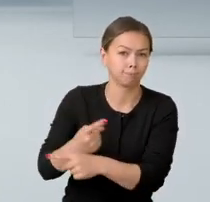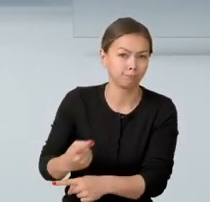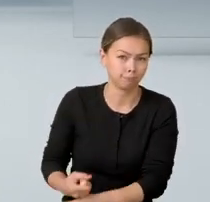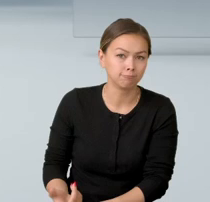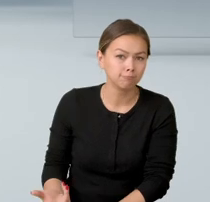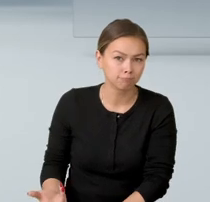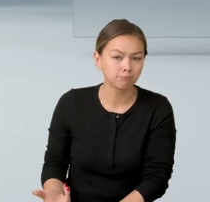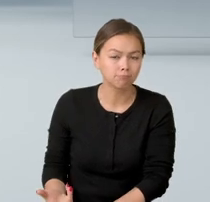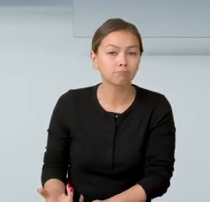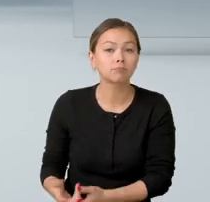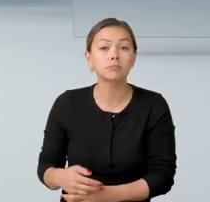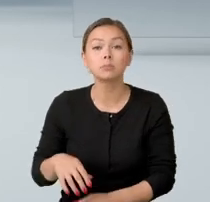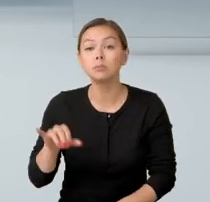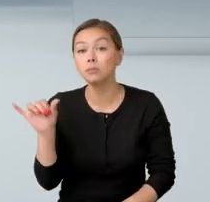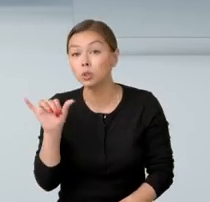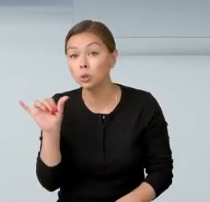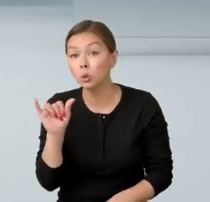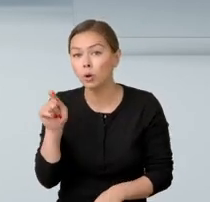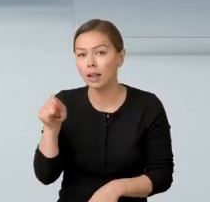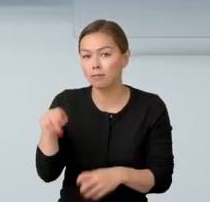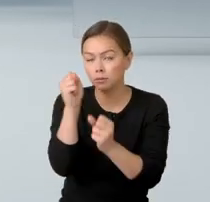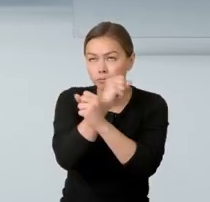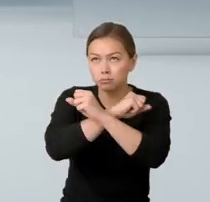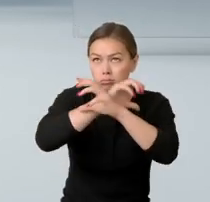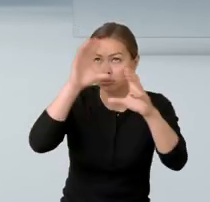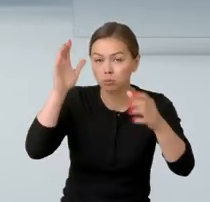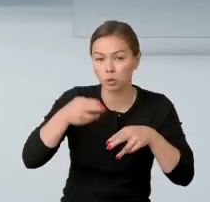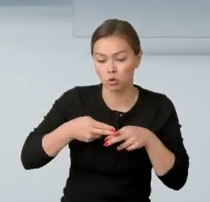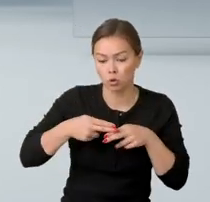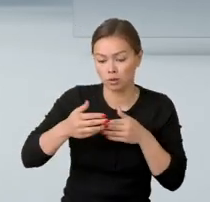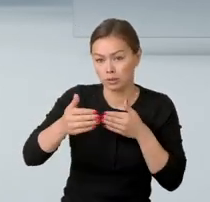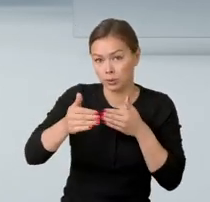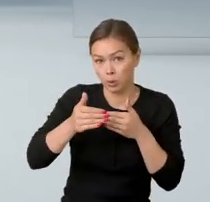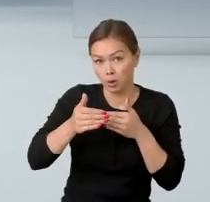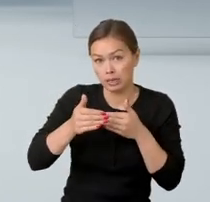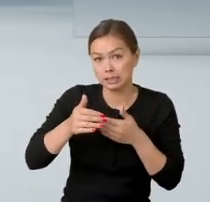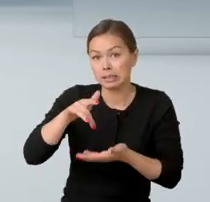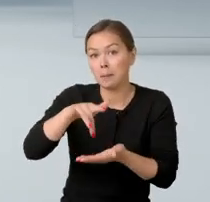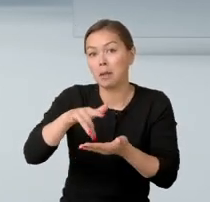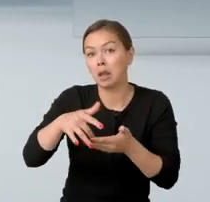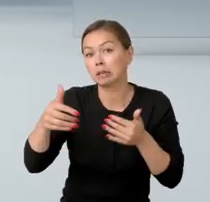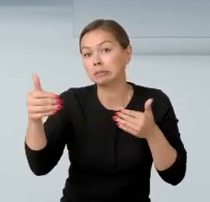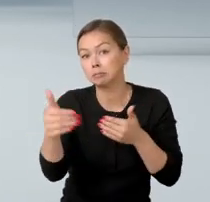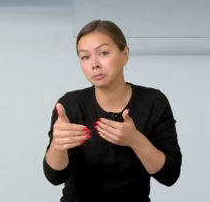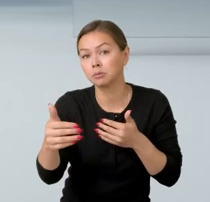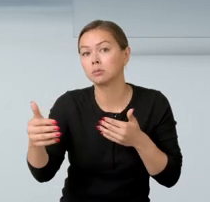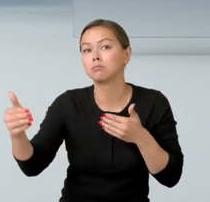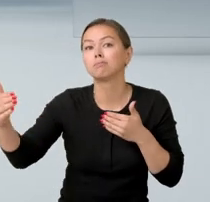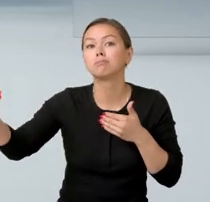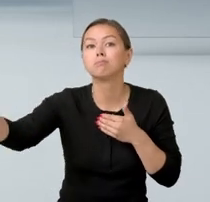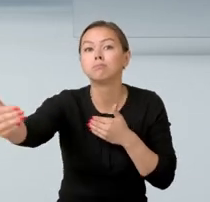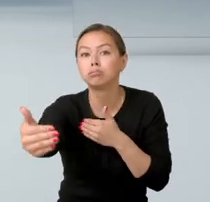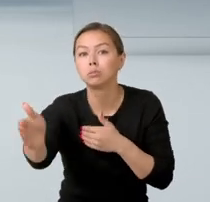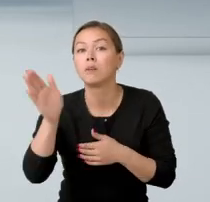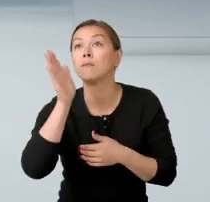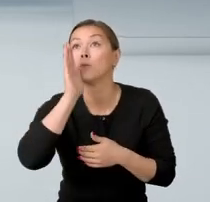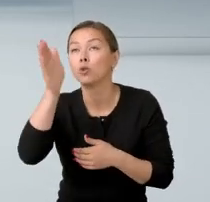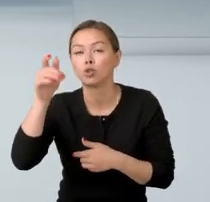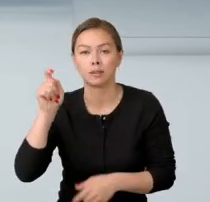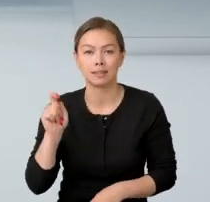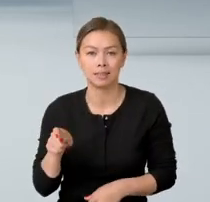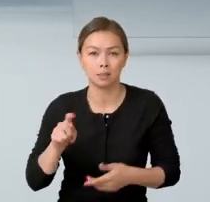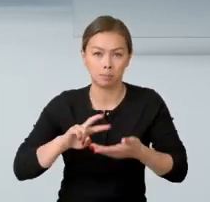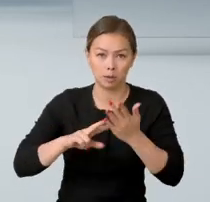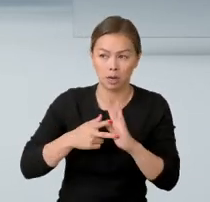and on top of that we have to consider the short middle long term needs with that we are good and we are confident to